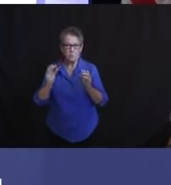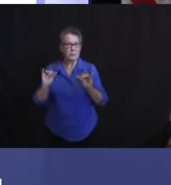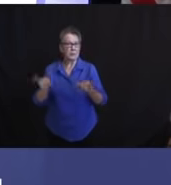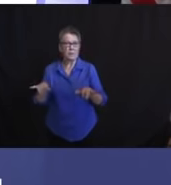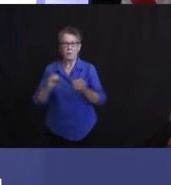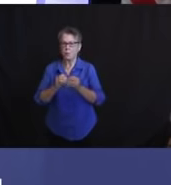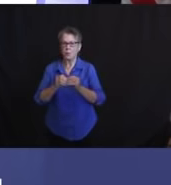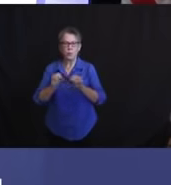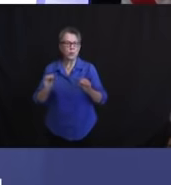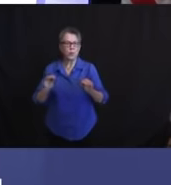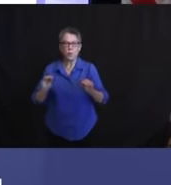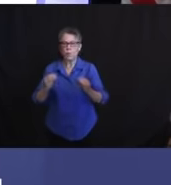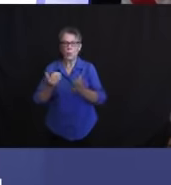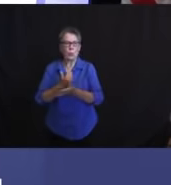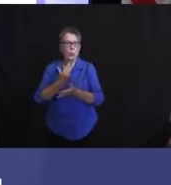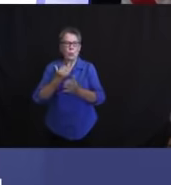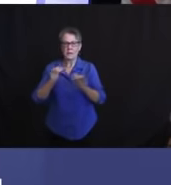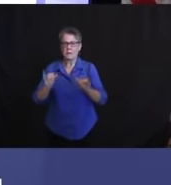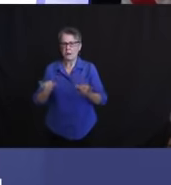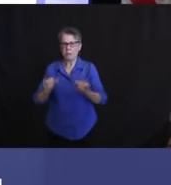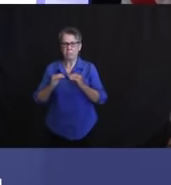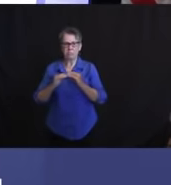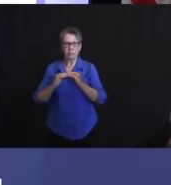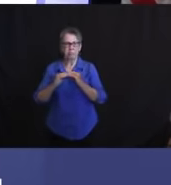June 27th, the